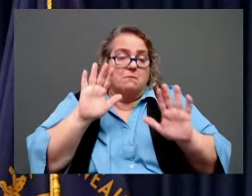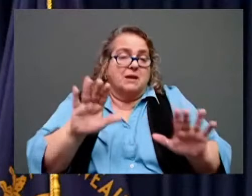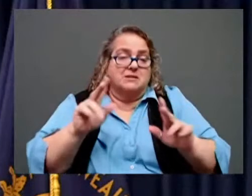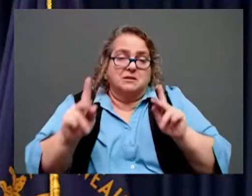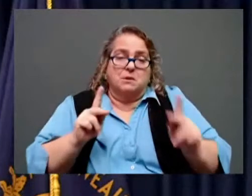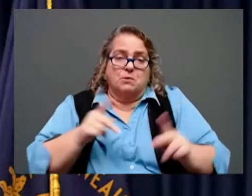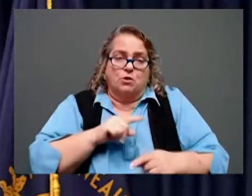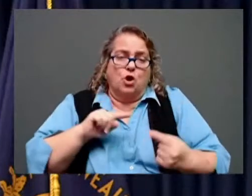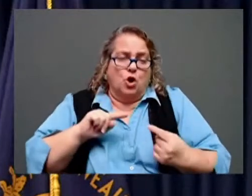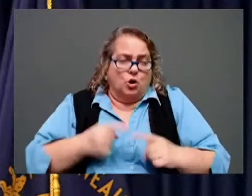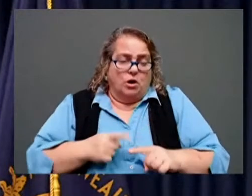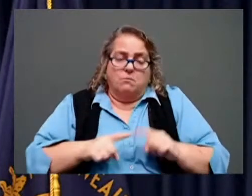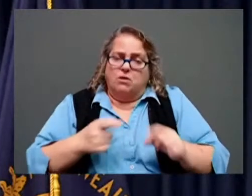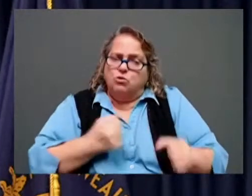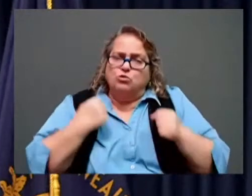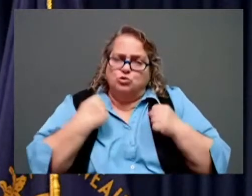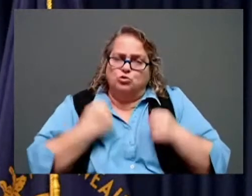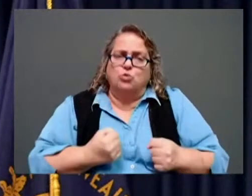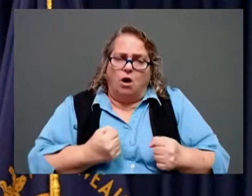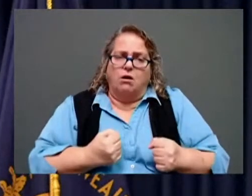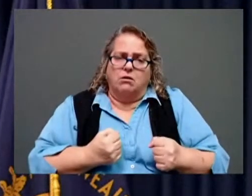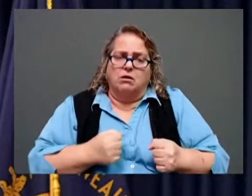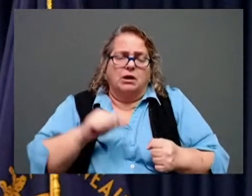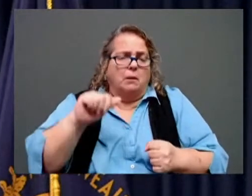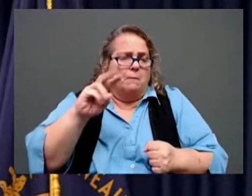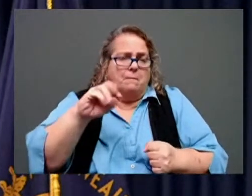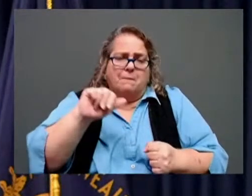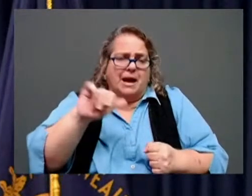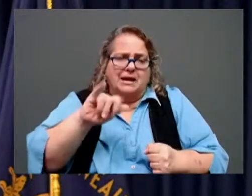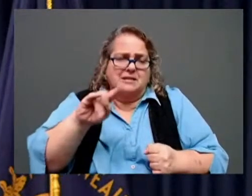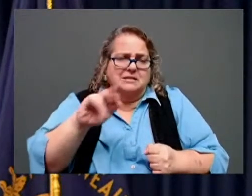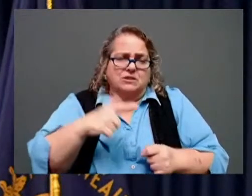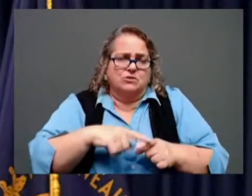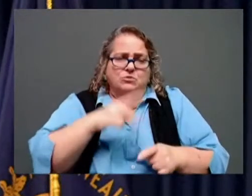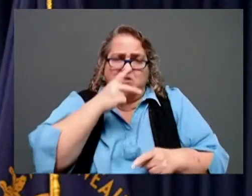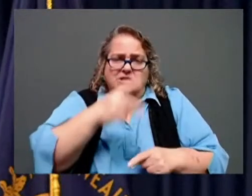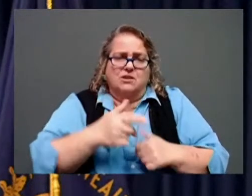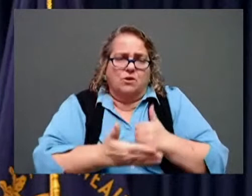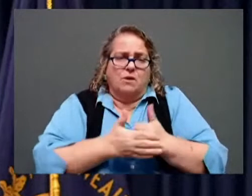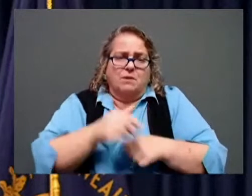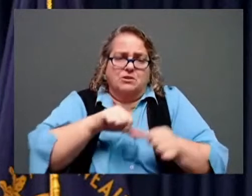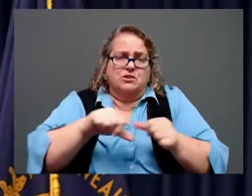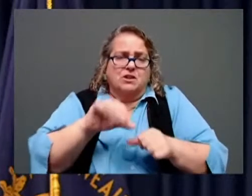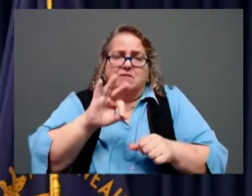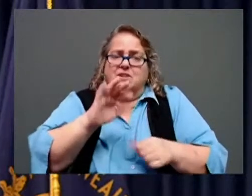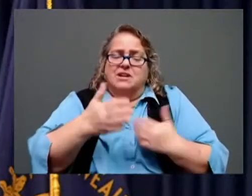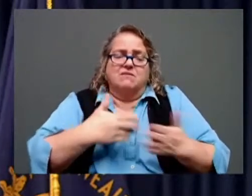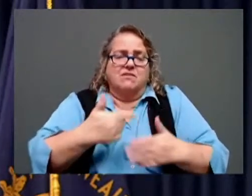strong. And it's amazing to see how they're helping each other, even if they got nothing left. Thanks.